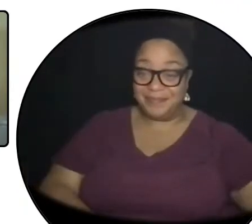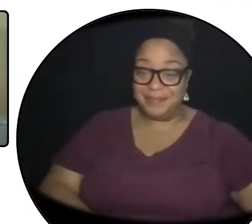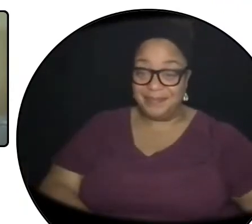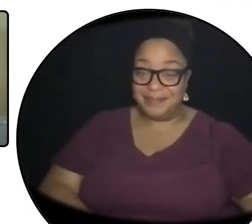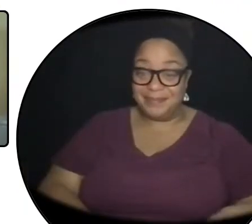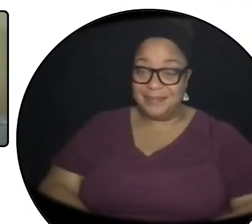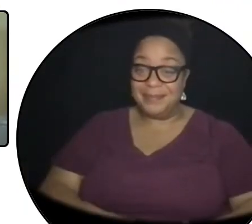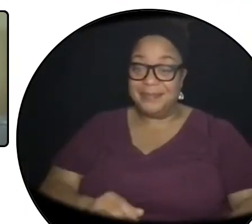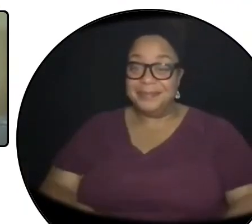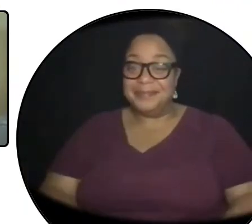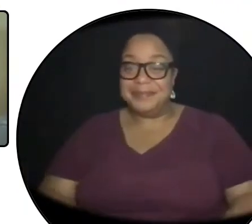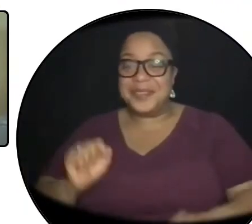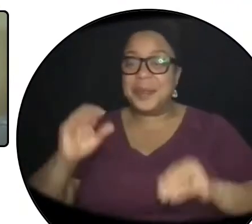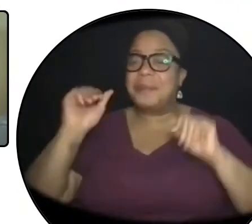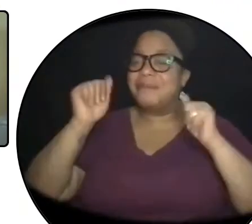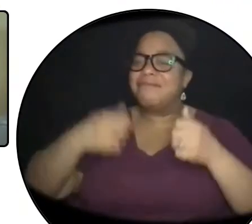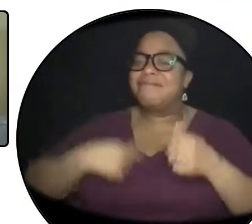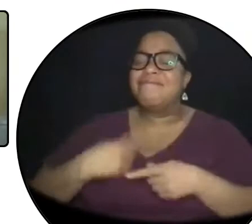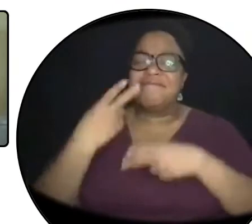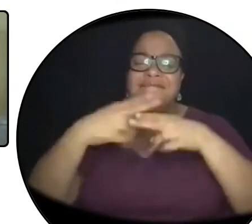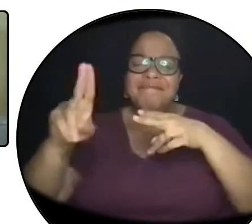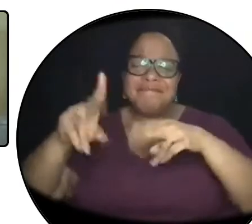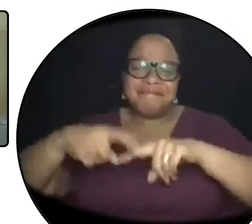Of course.